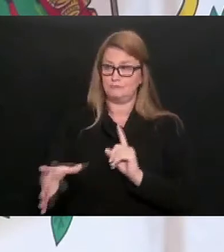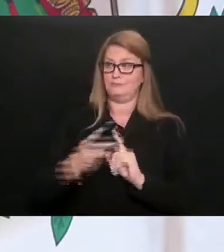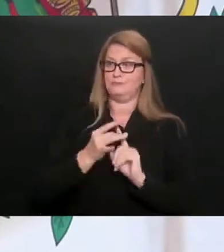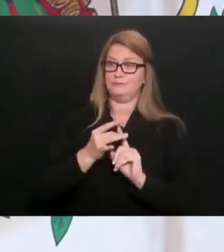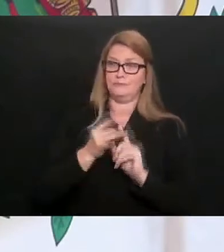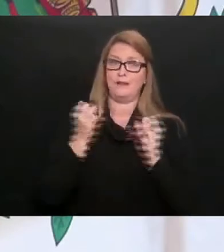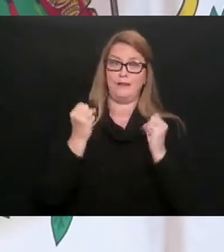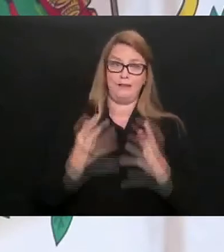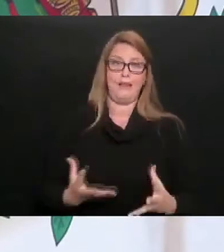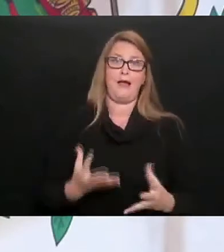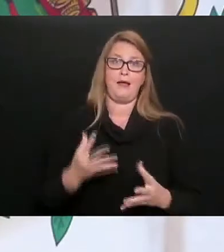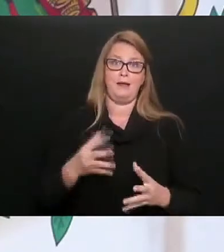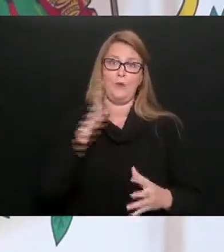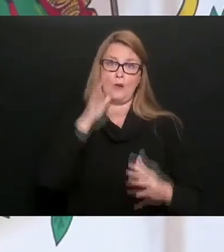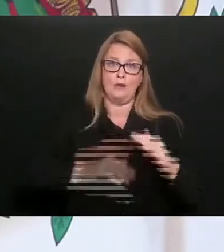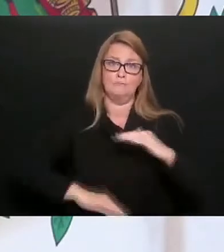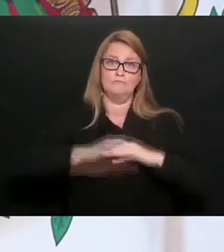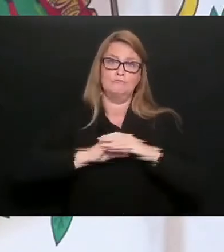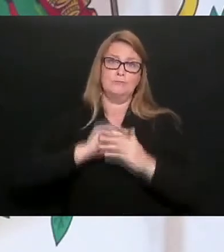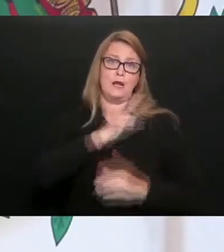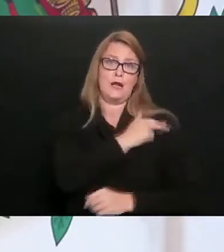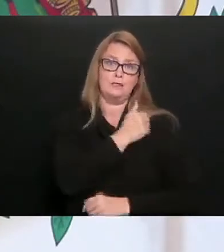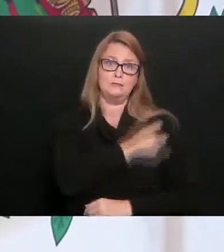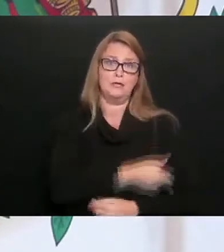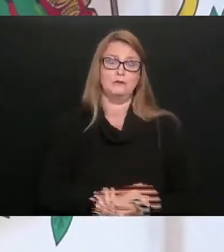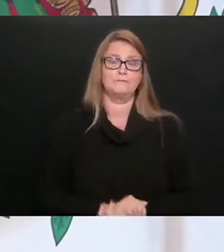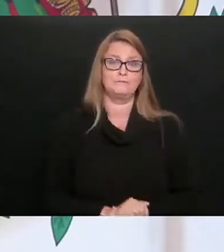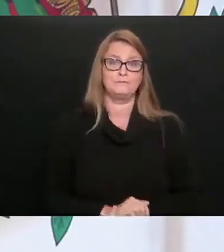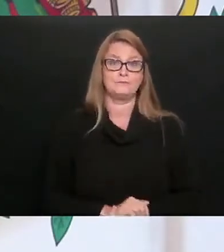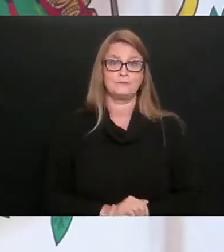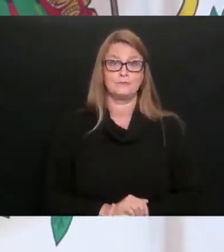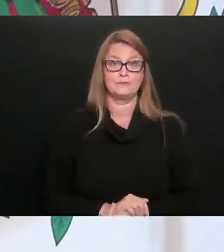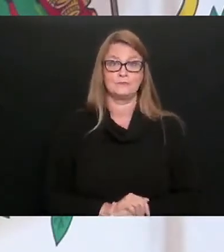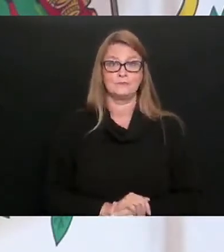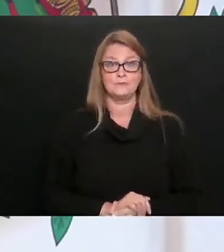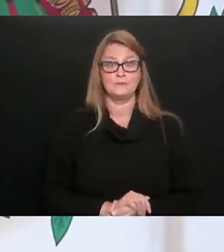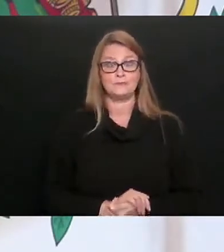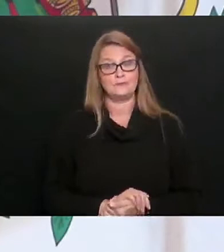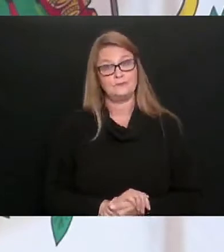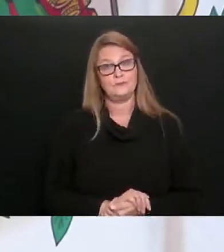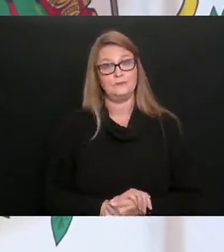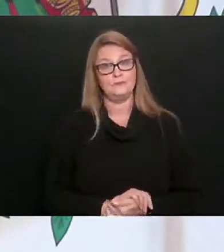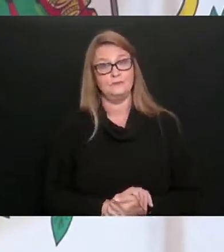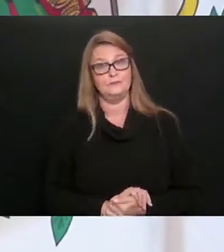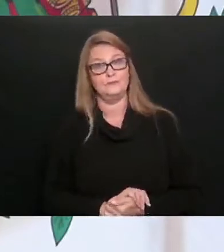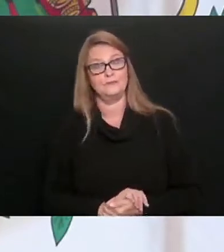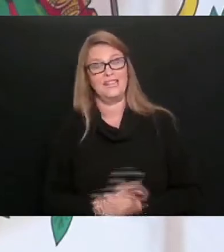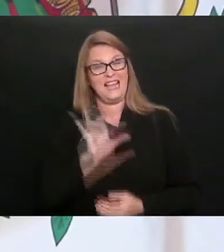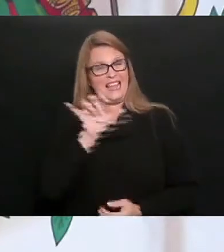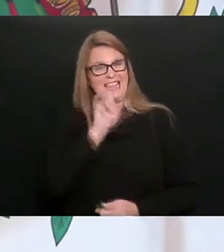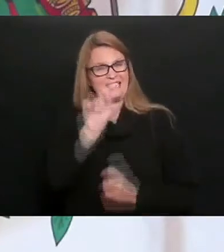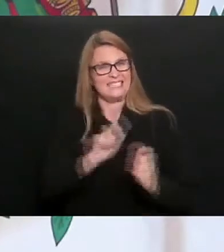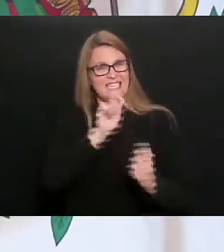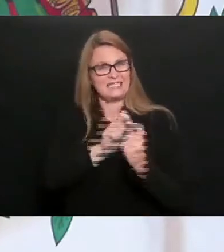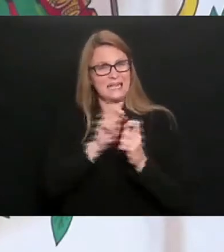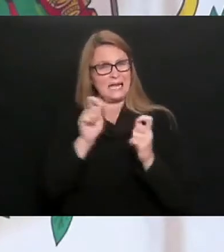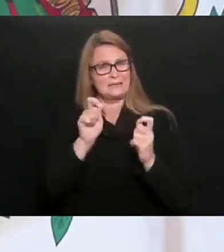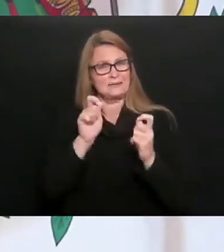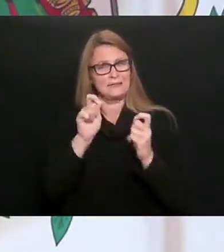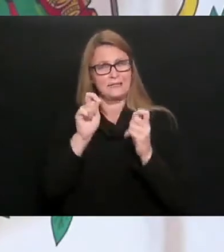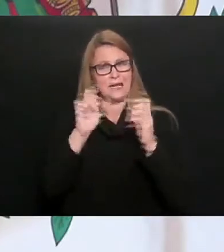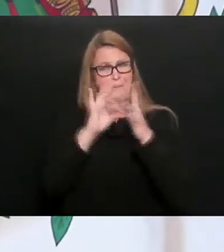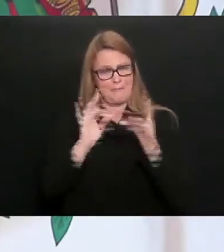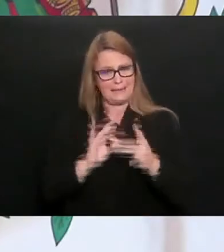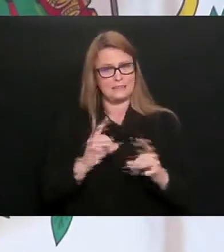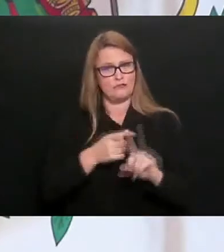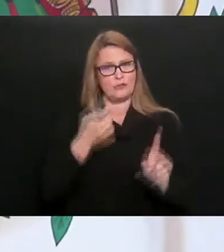in trouble. Now, that's exactly the words of Dr. Marsh. Absolutely, exactly his words. And